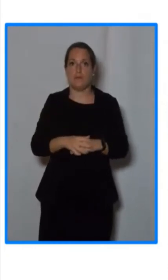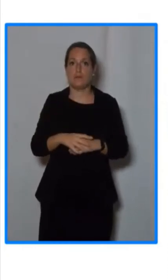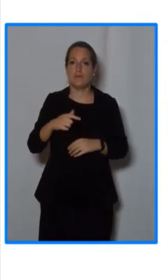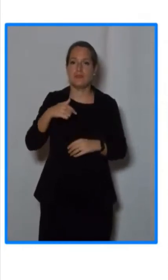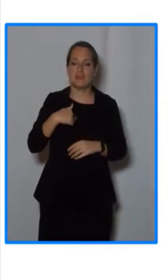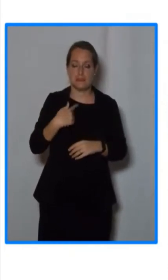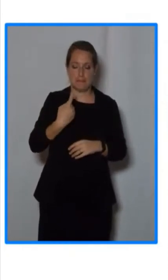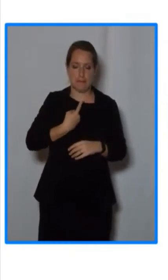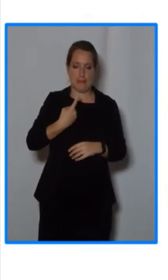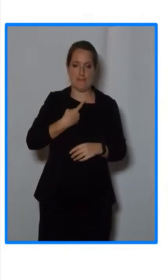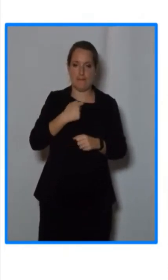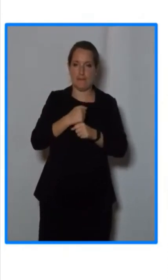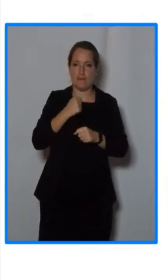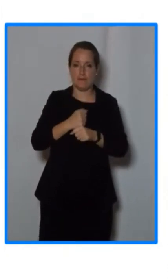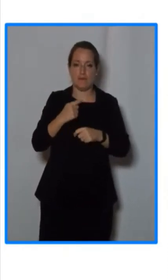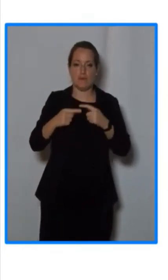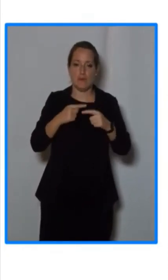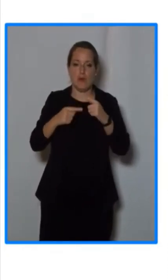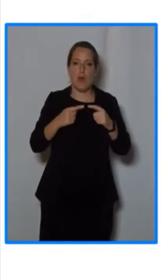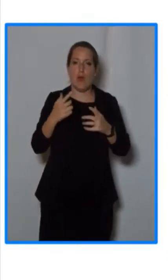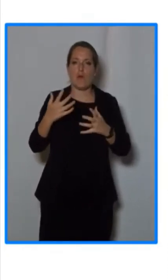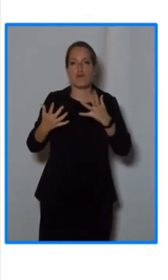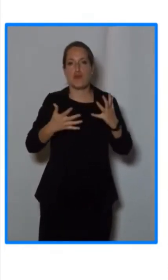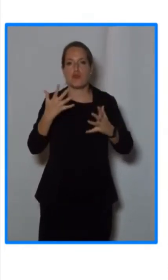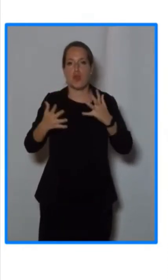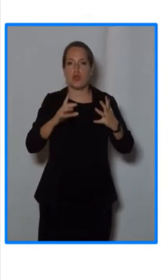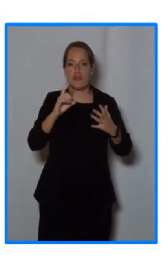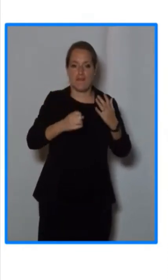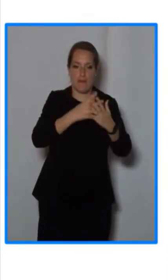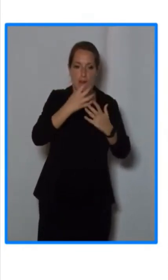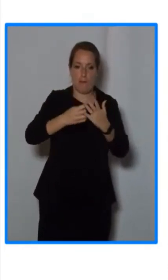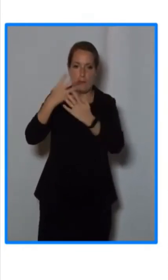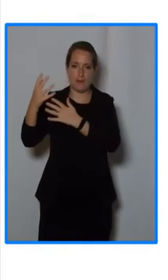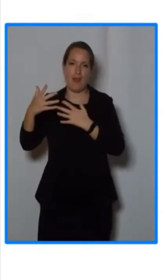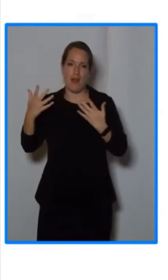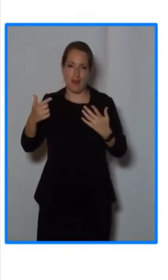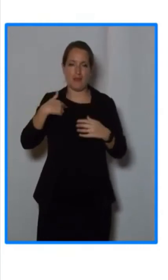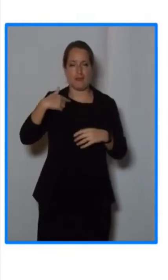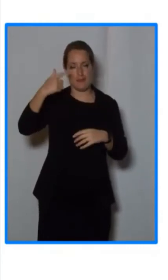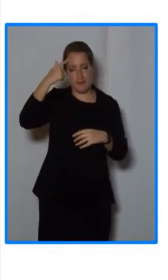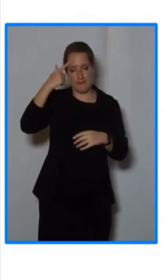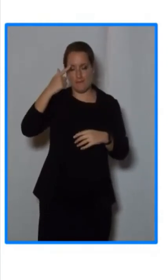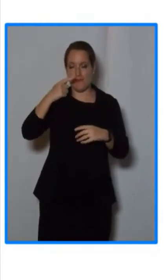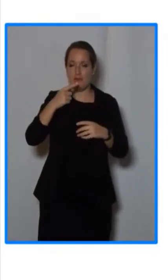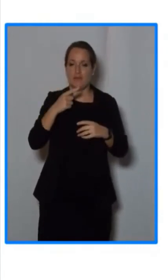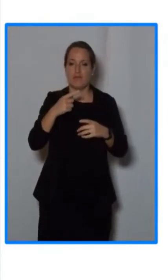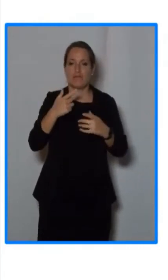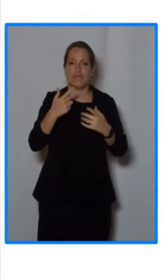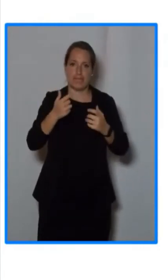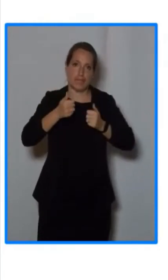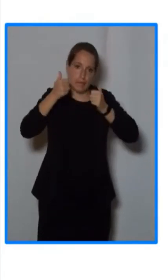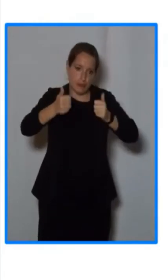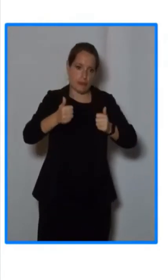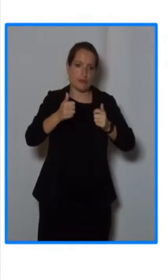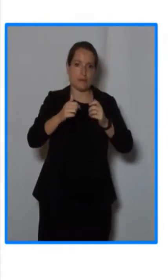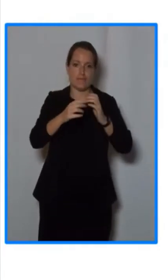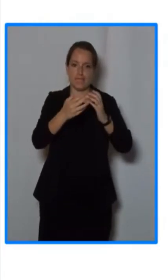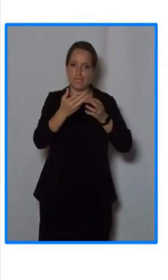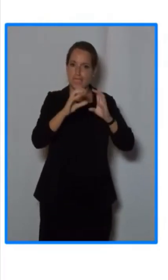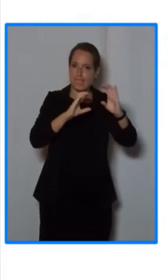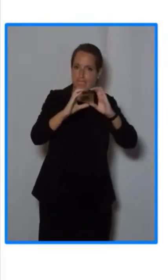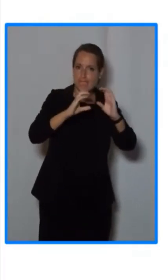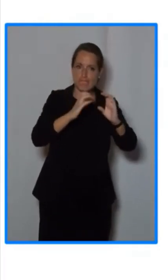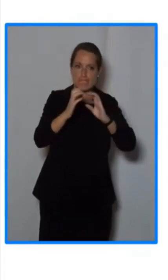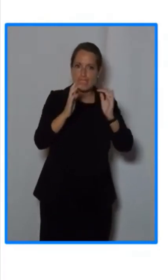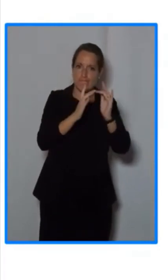development, and therefore I know that regarding accessibility, the conversation between the designer and developer is very important. The